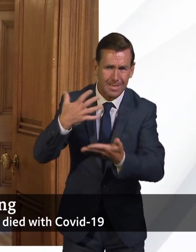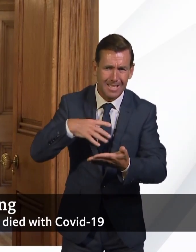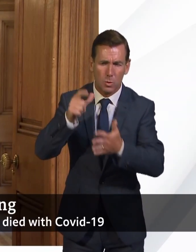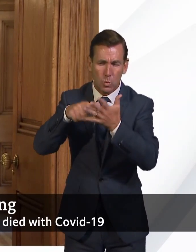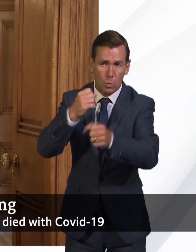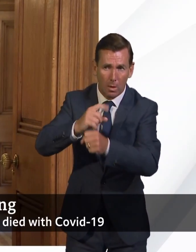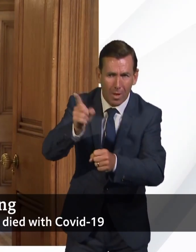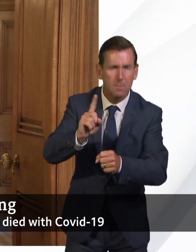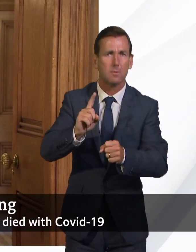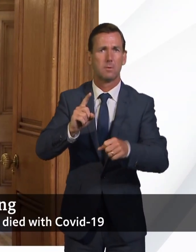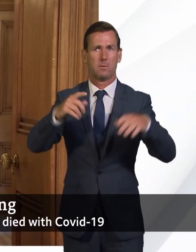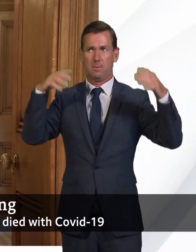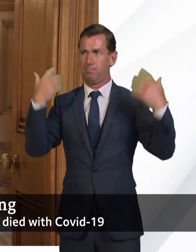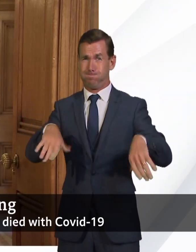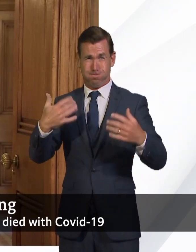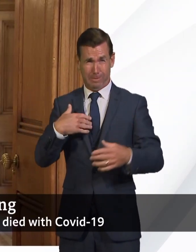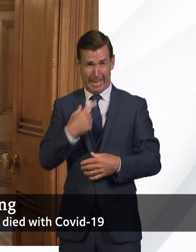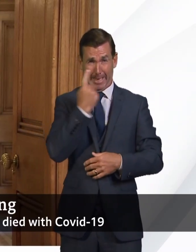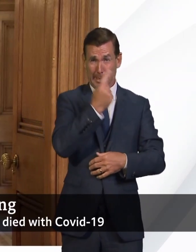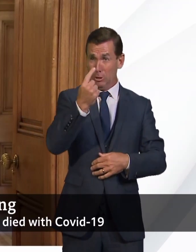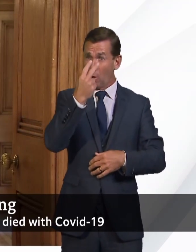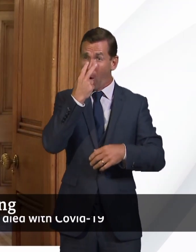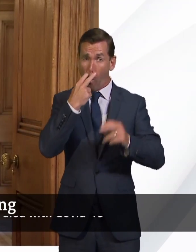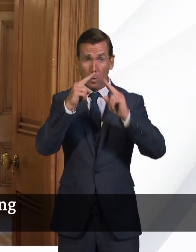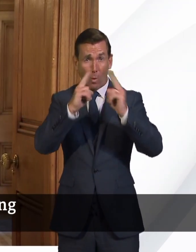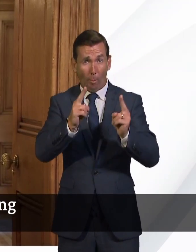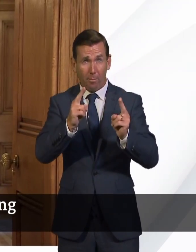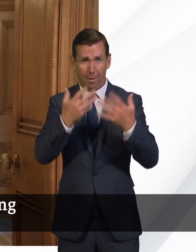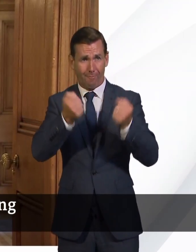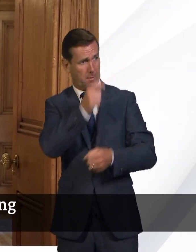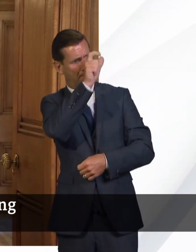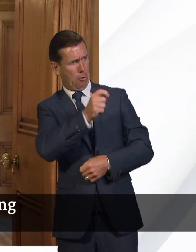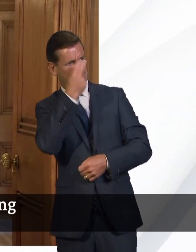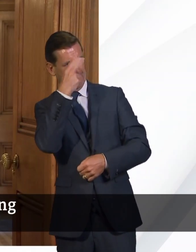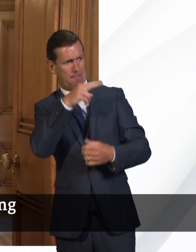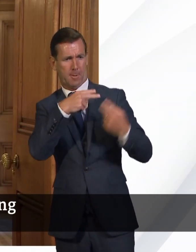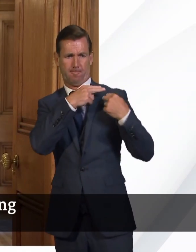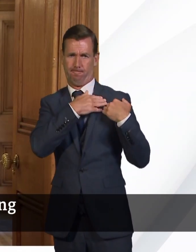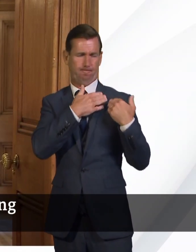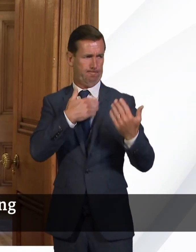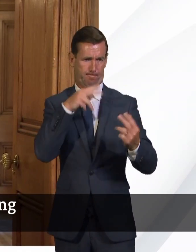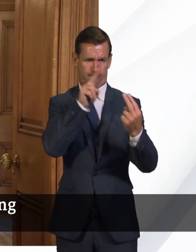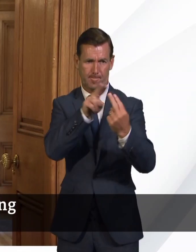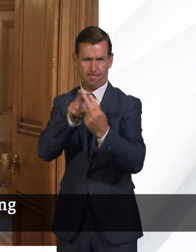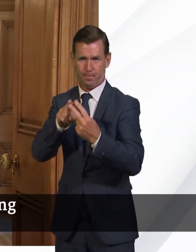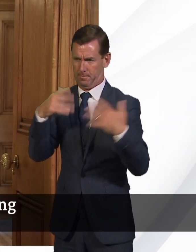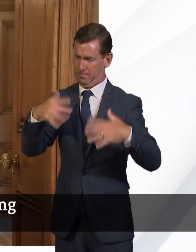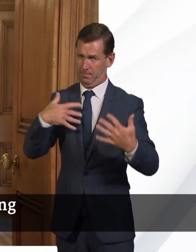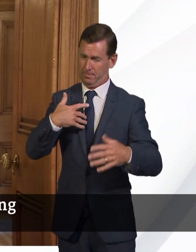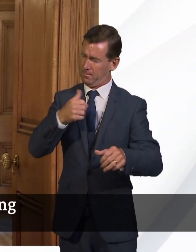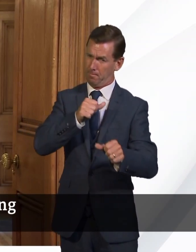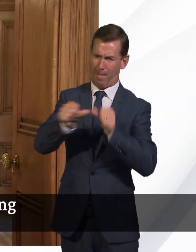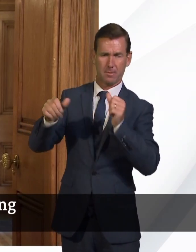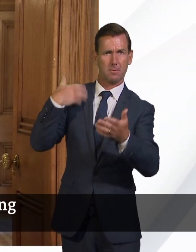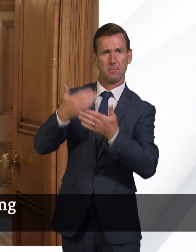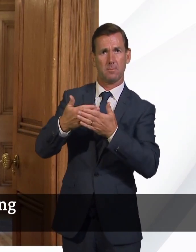intense support and scrutiny that care homes have ever received. In some cases, for residents who need to see a